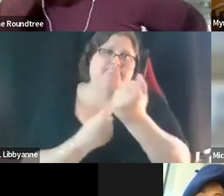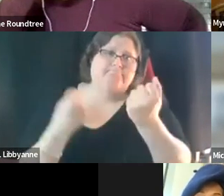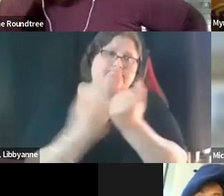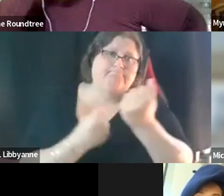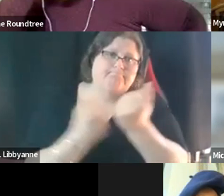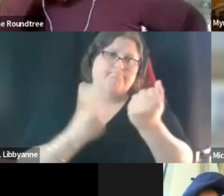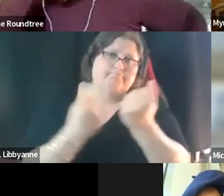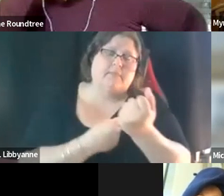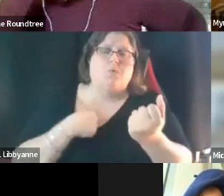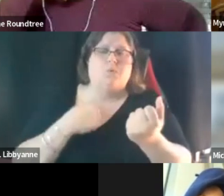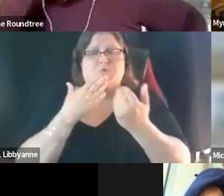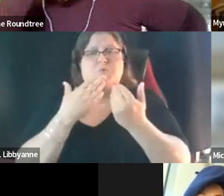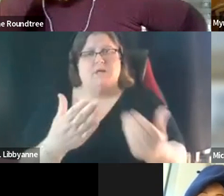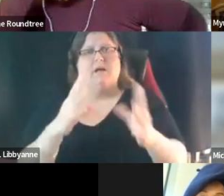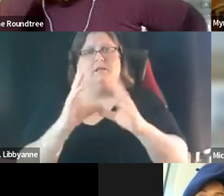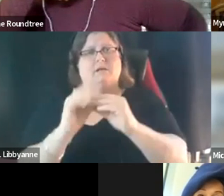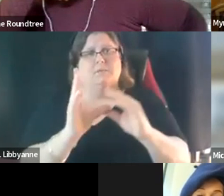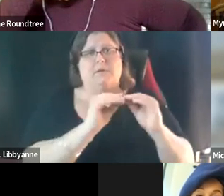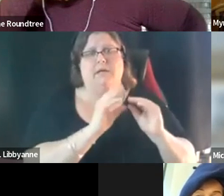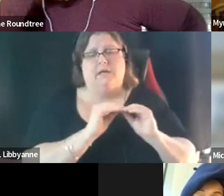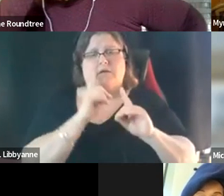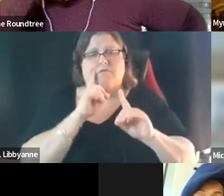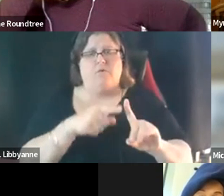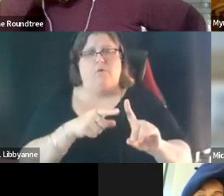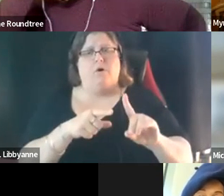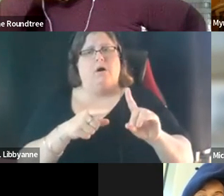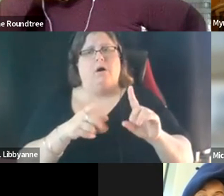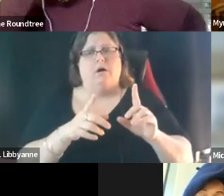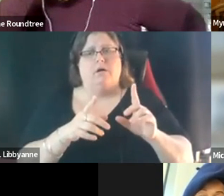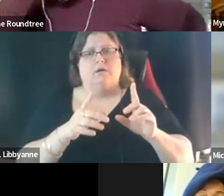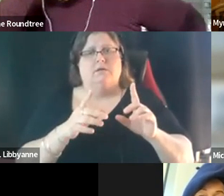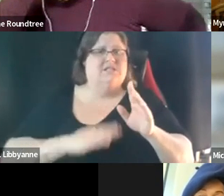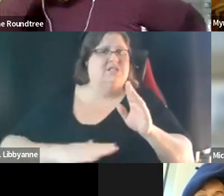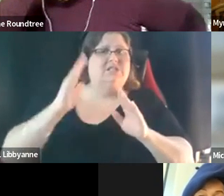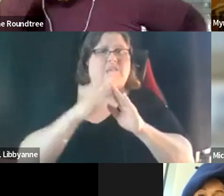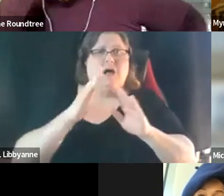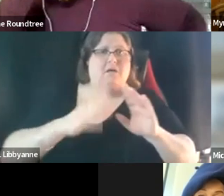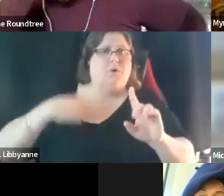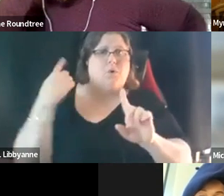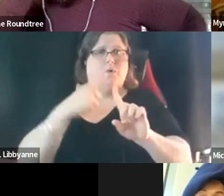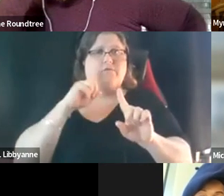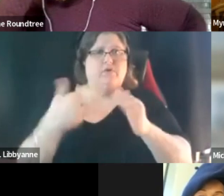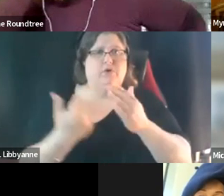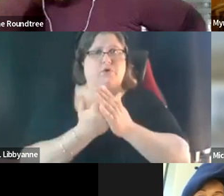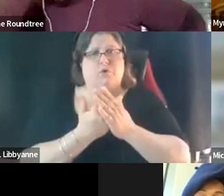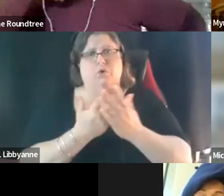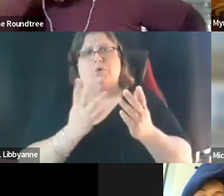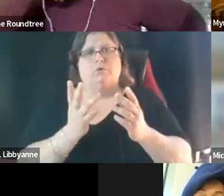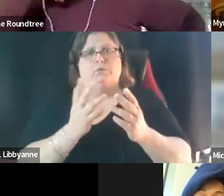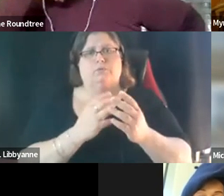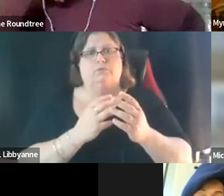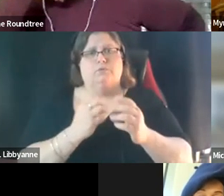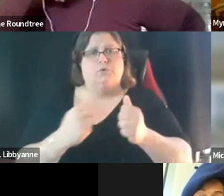the committee for keeping elimination of opportunity and achievement gaps at the top of the goals for the new superintendent in the draft job